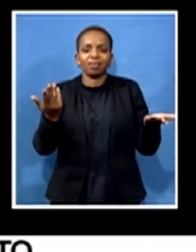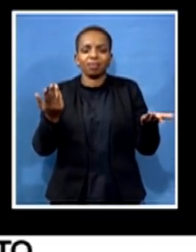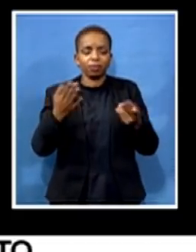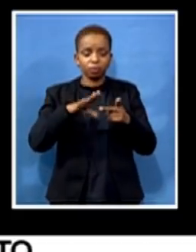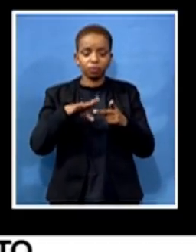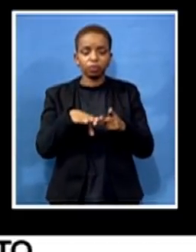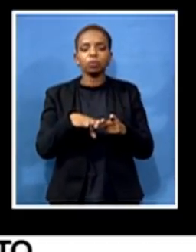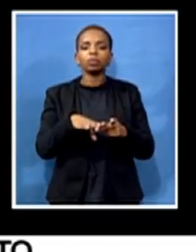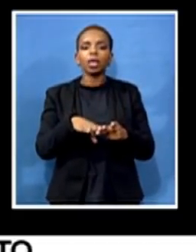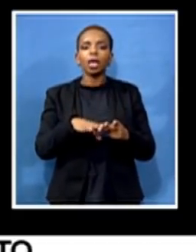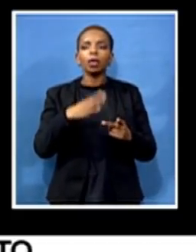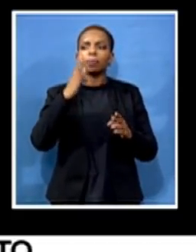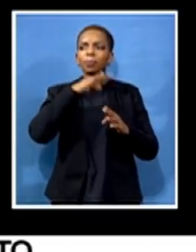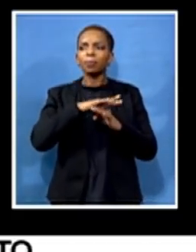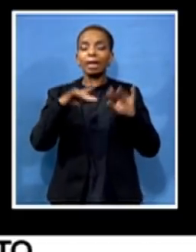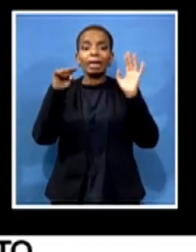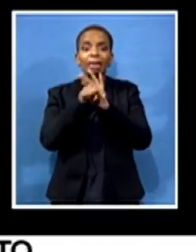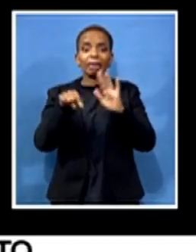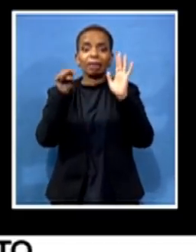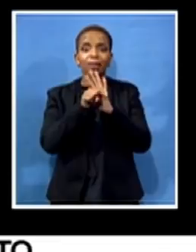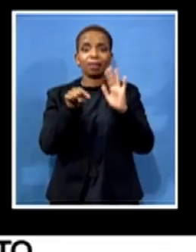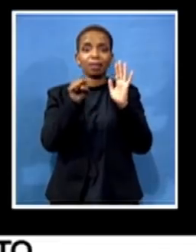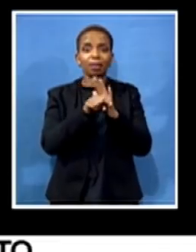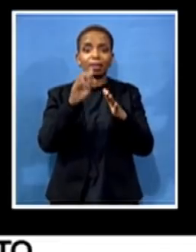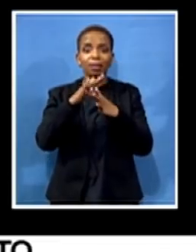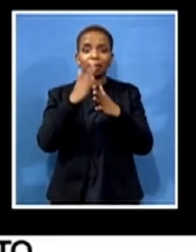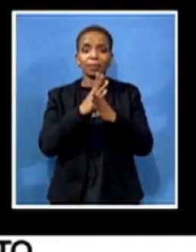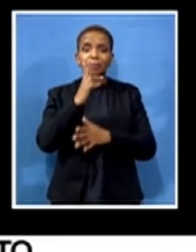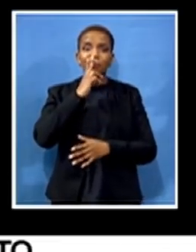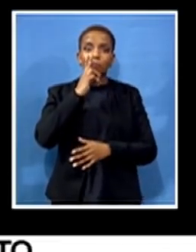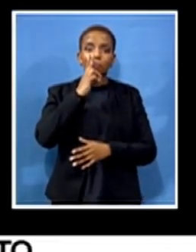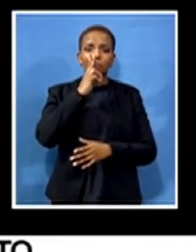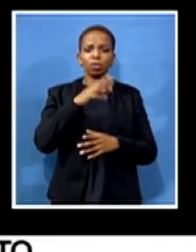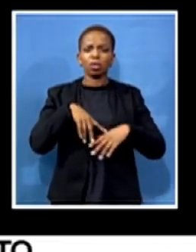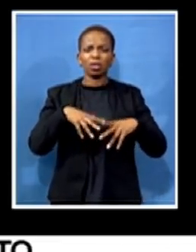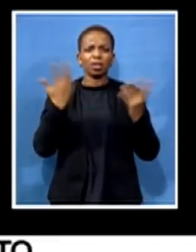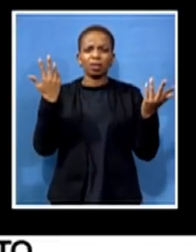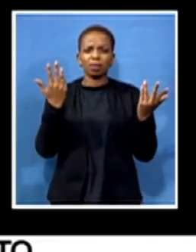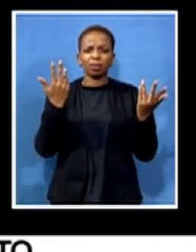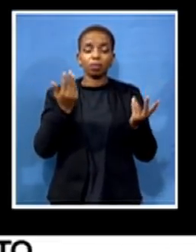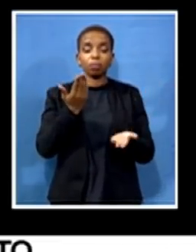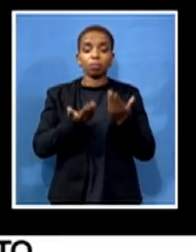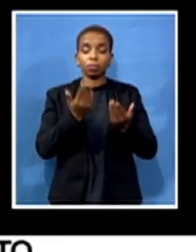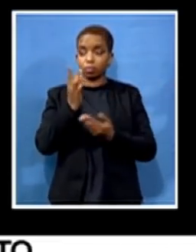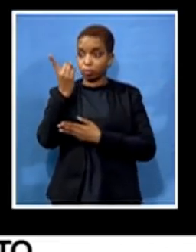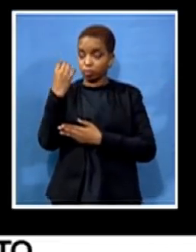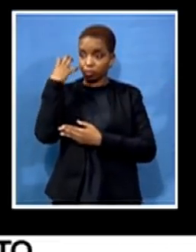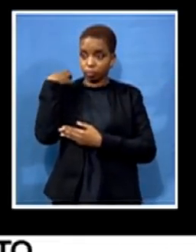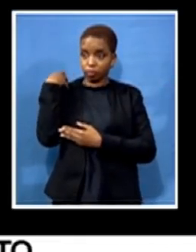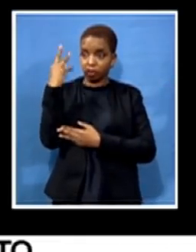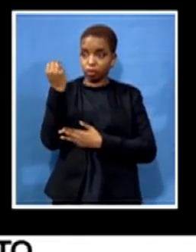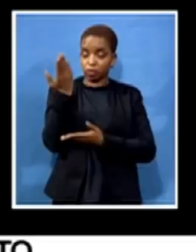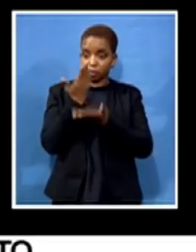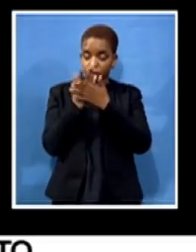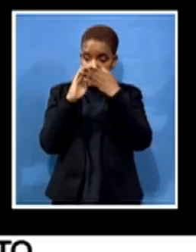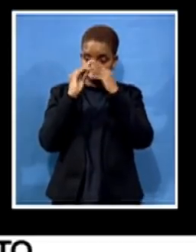been stopped through the ban, unless the Minister can point it out. Smoking continues, but the industry has been